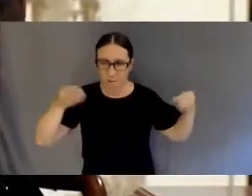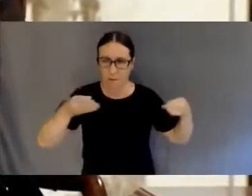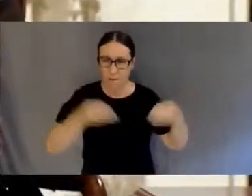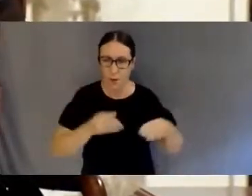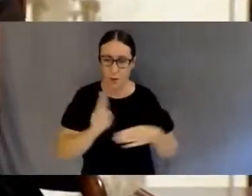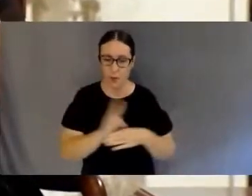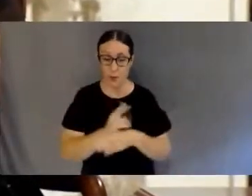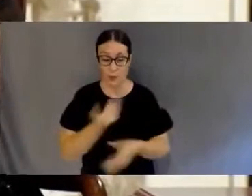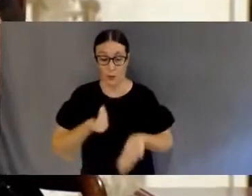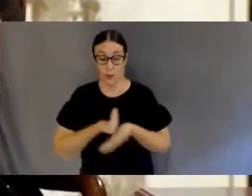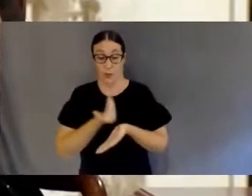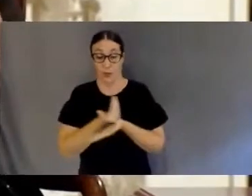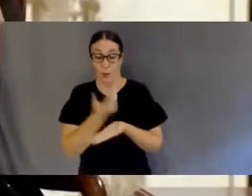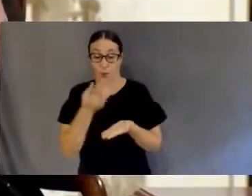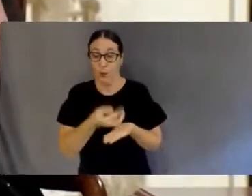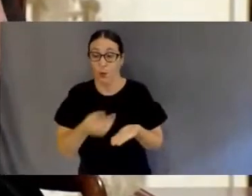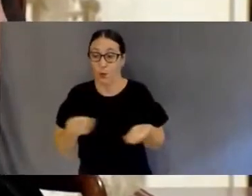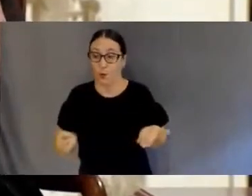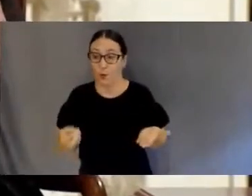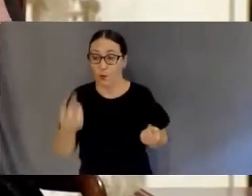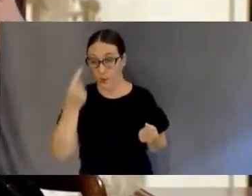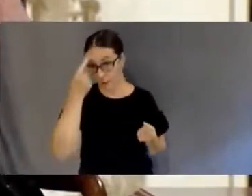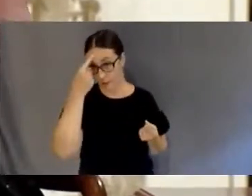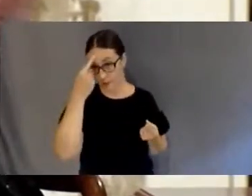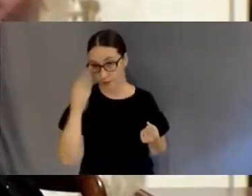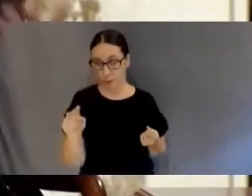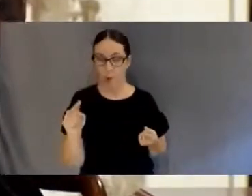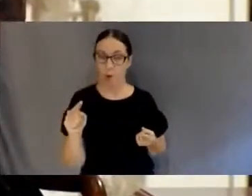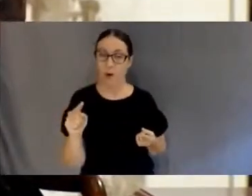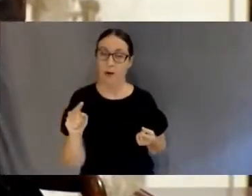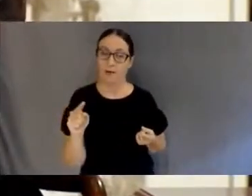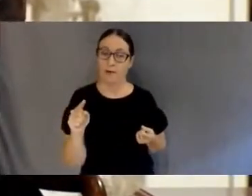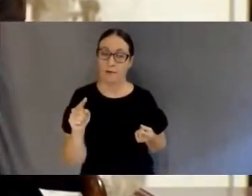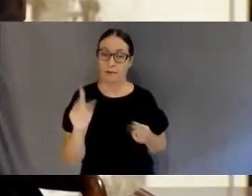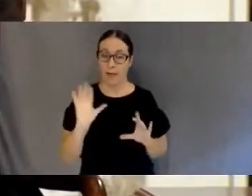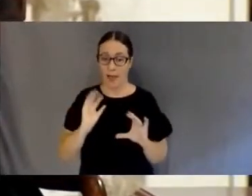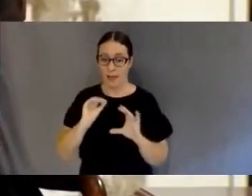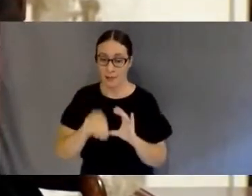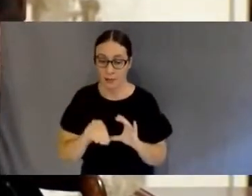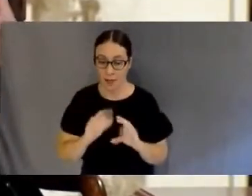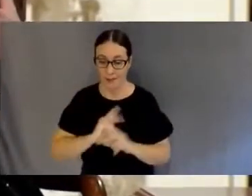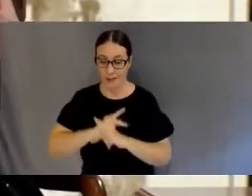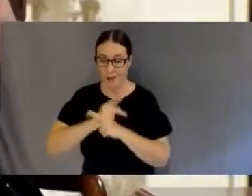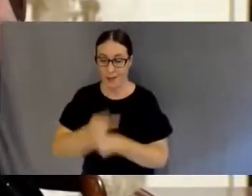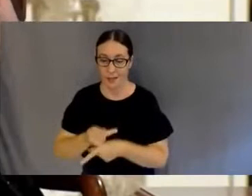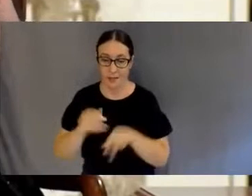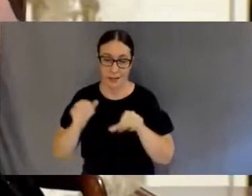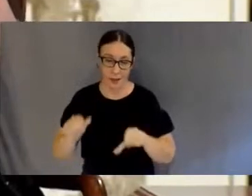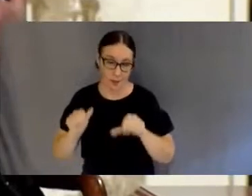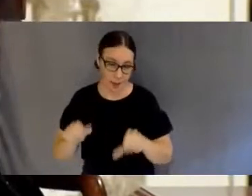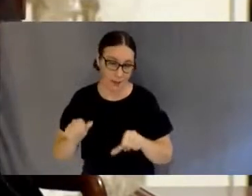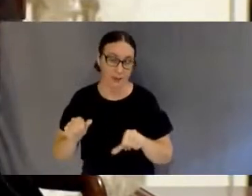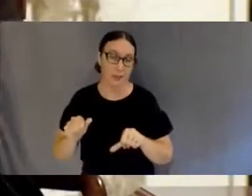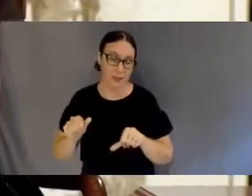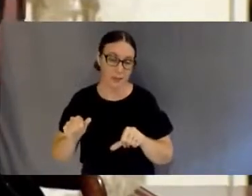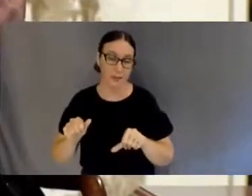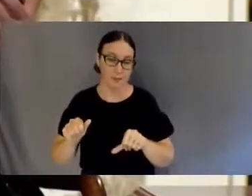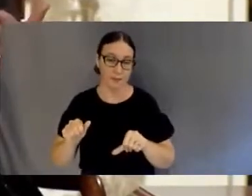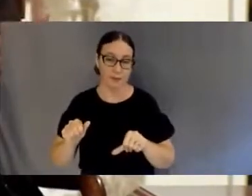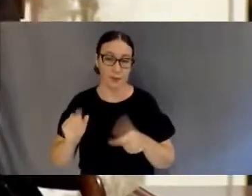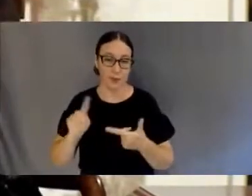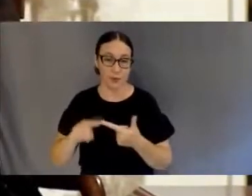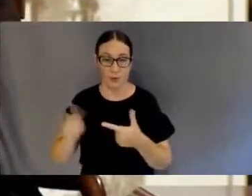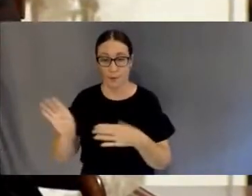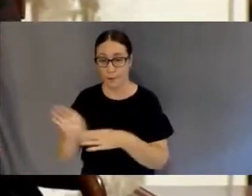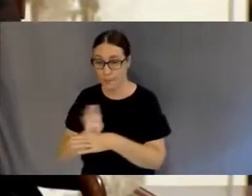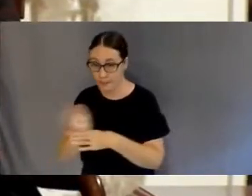new resources to inject lending capacity in